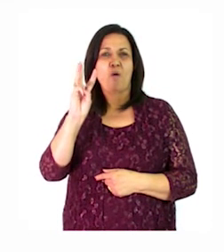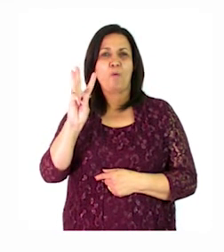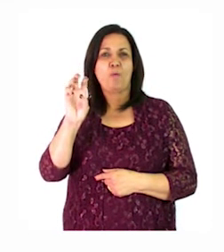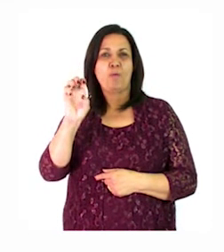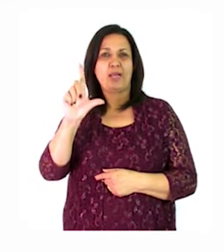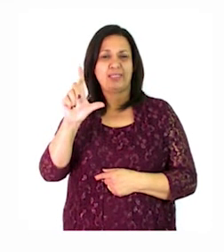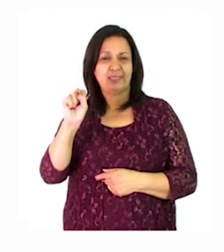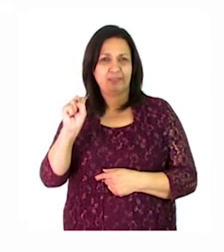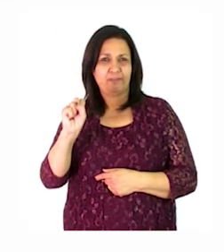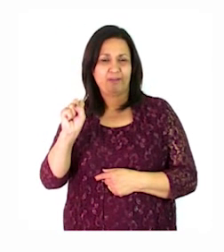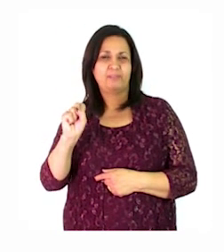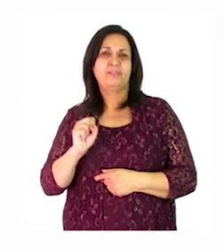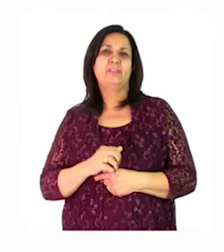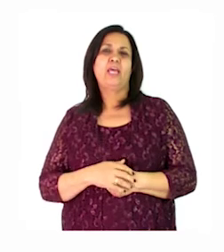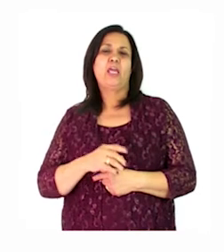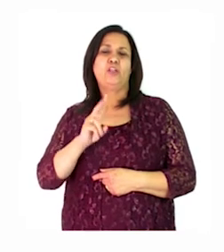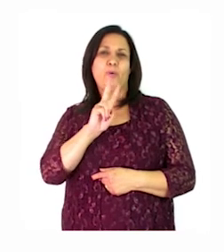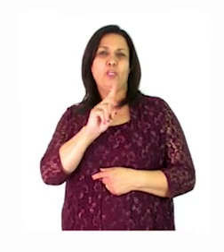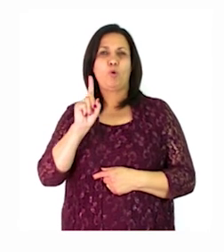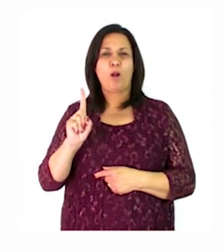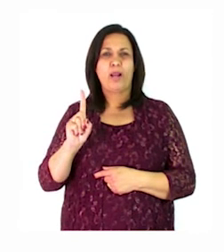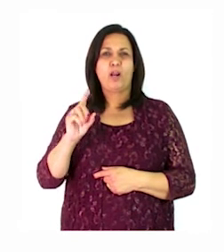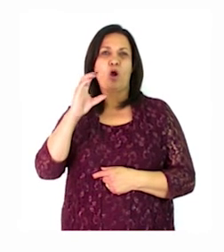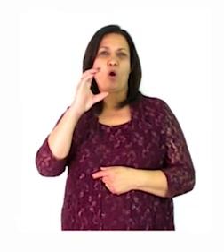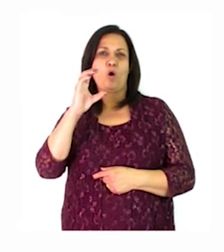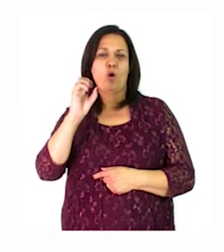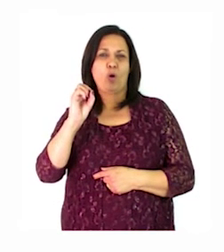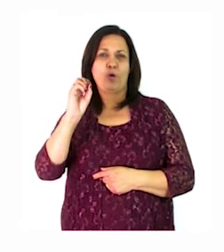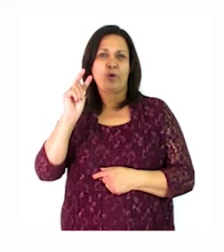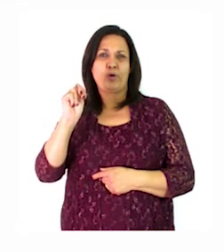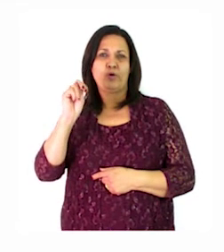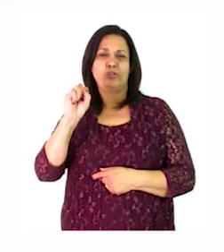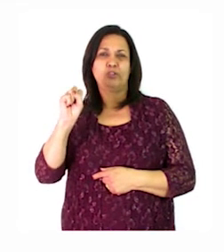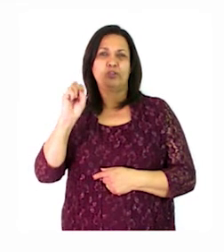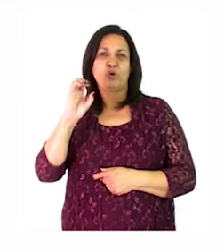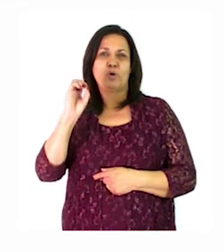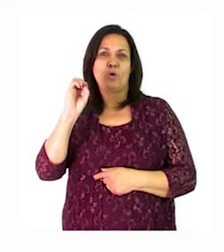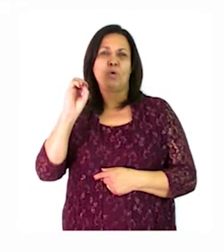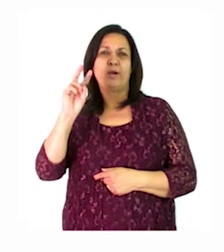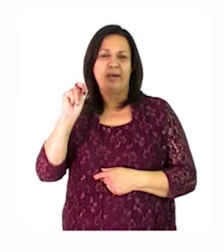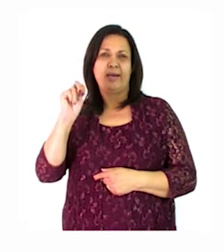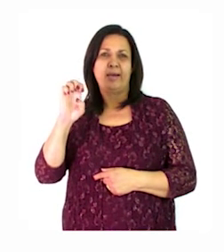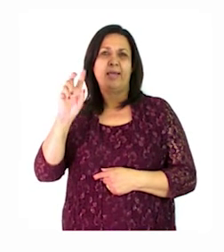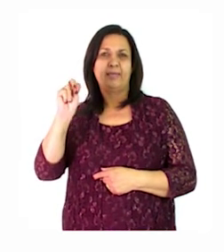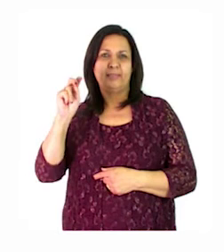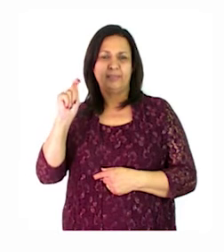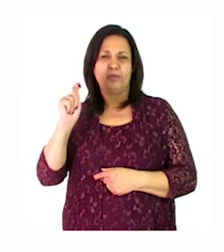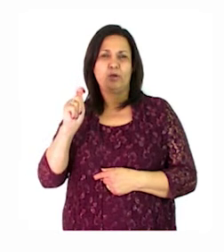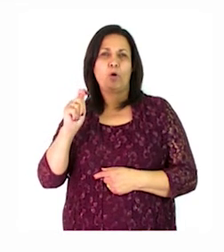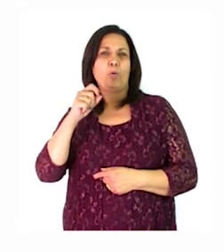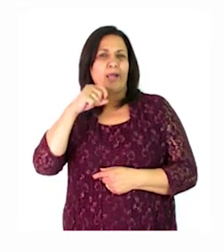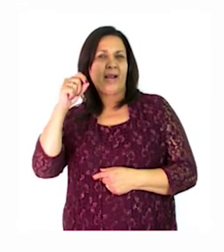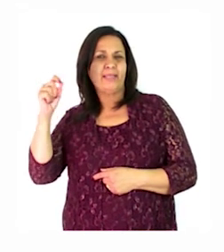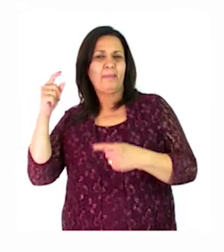21 consonants. We write all these letters differently. We